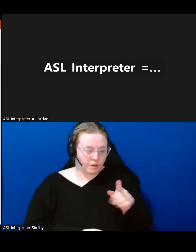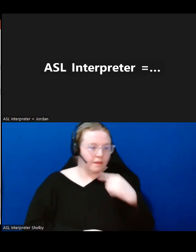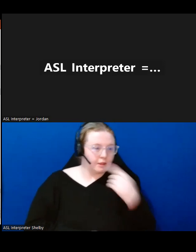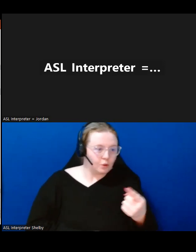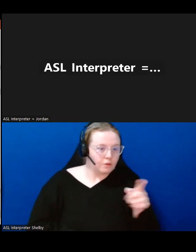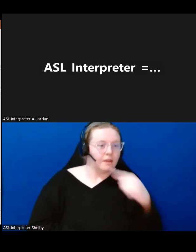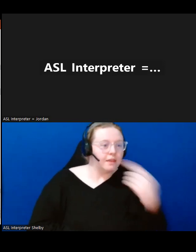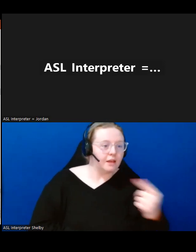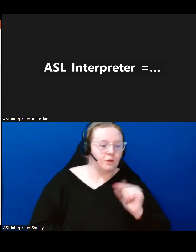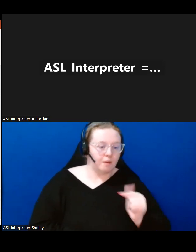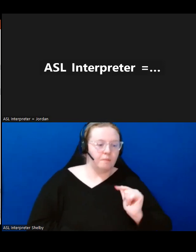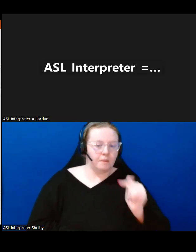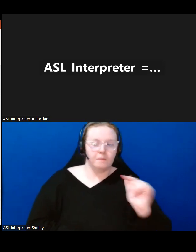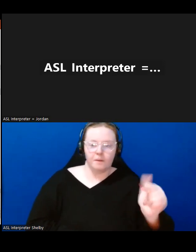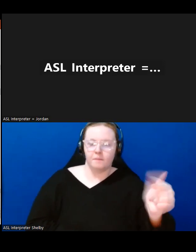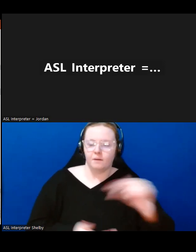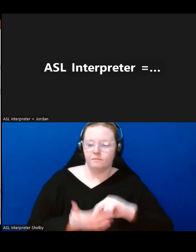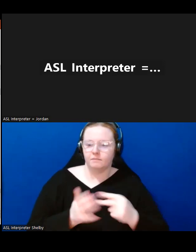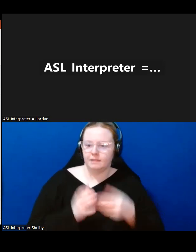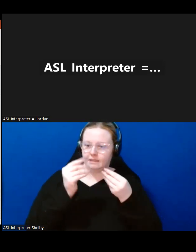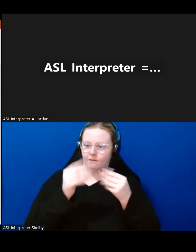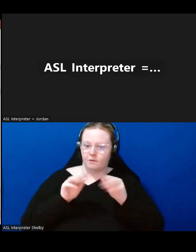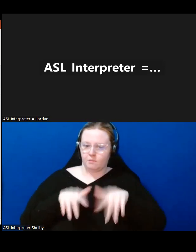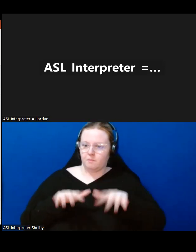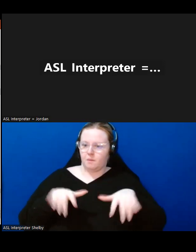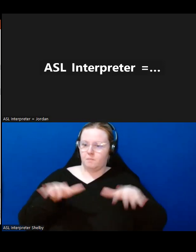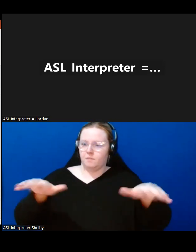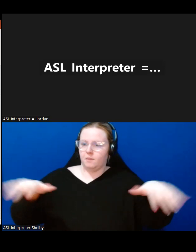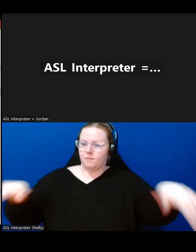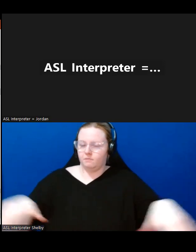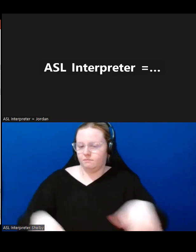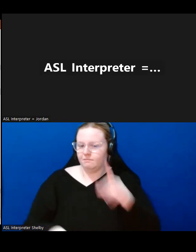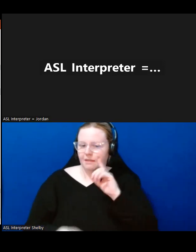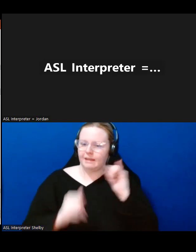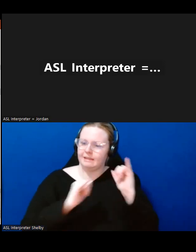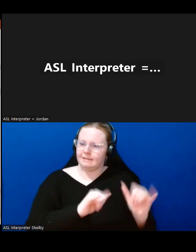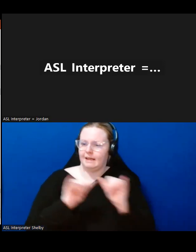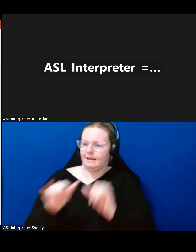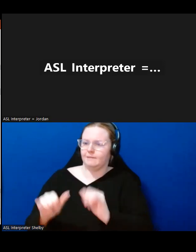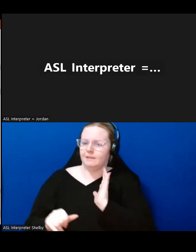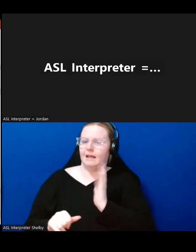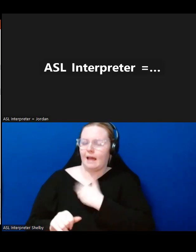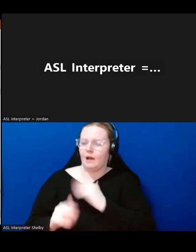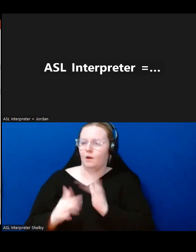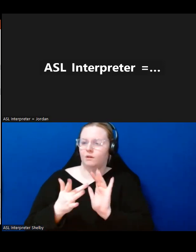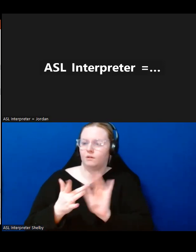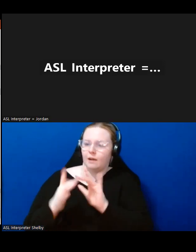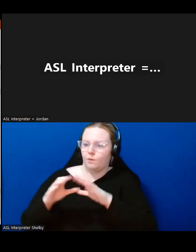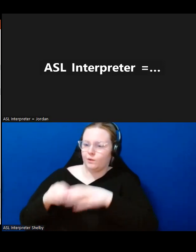and next thing you know, we have a whole. Well, that's kind of how I like to think that our coalition networks